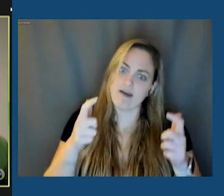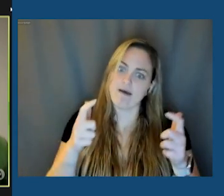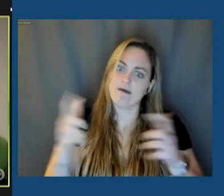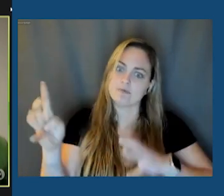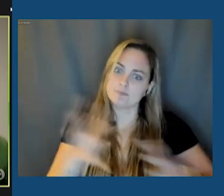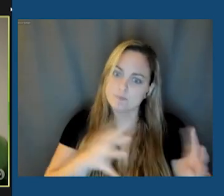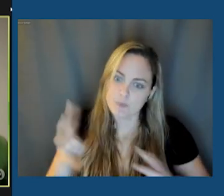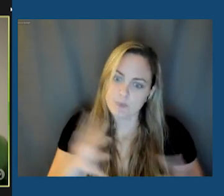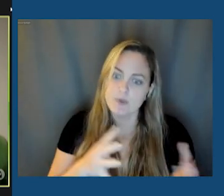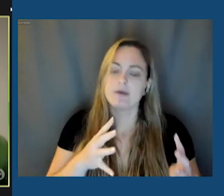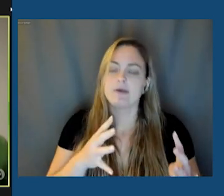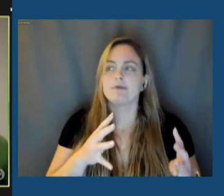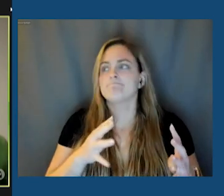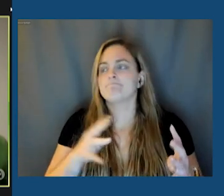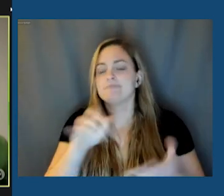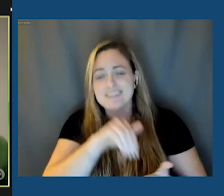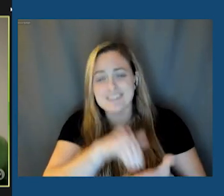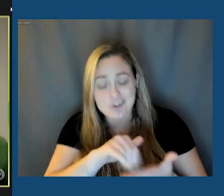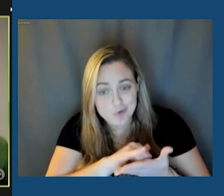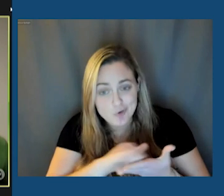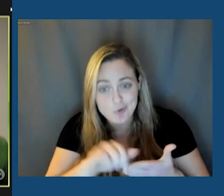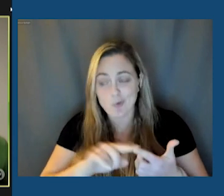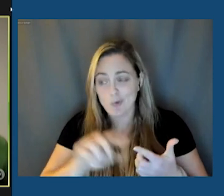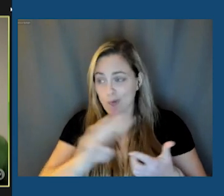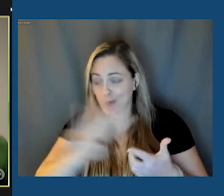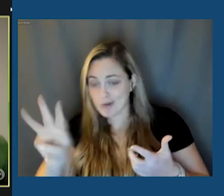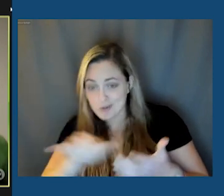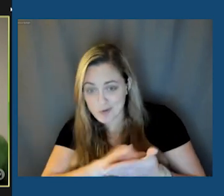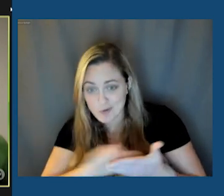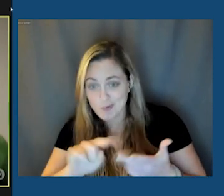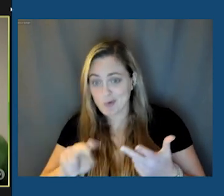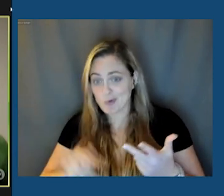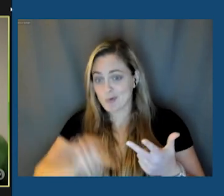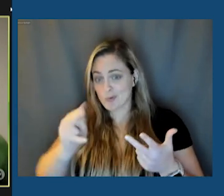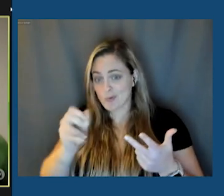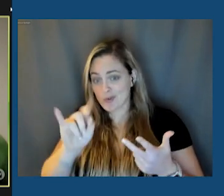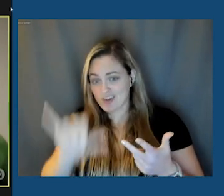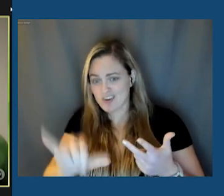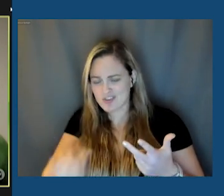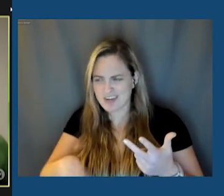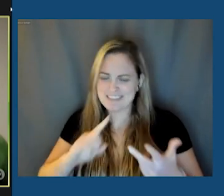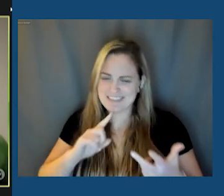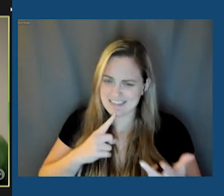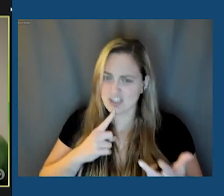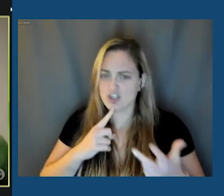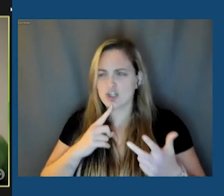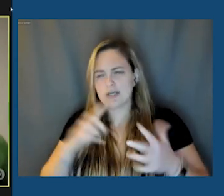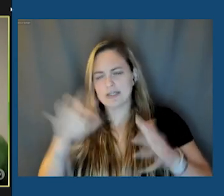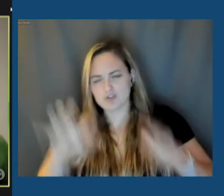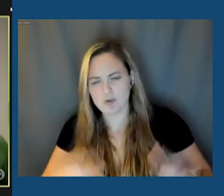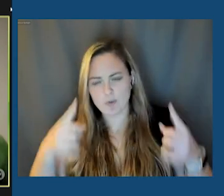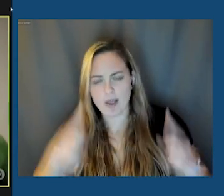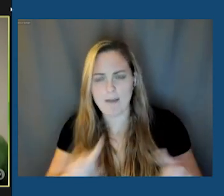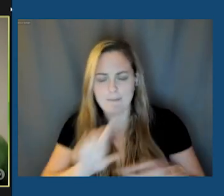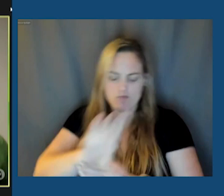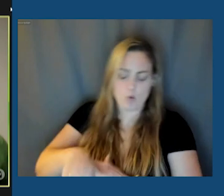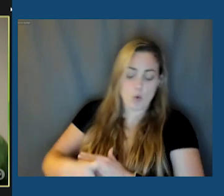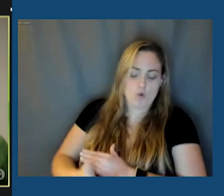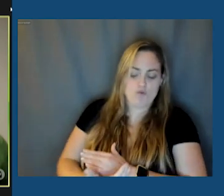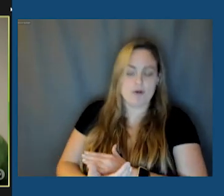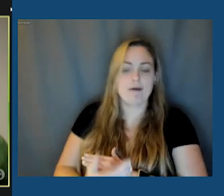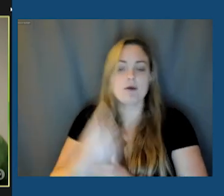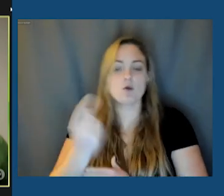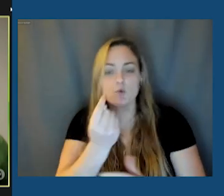North Country. The most intense rain will pick up in the Hudson Valley in the overnight hours, Tuesday